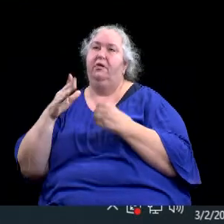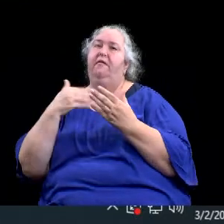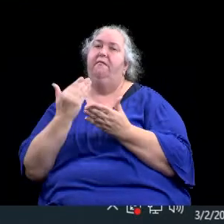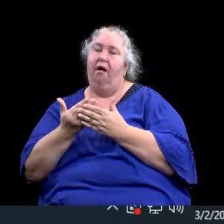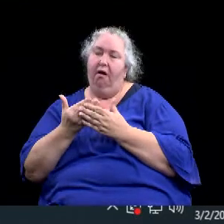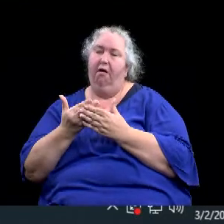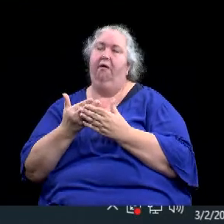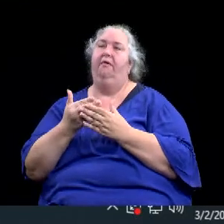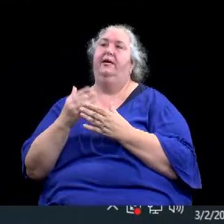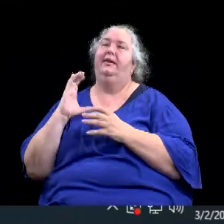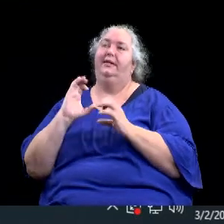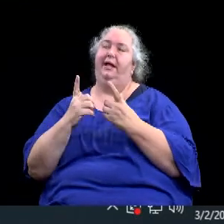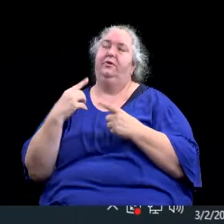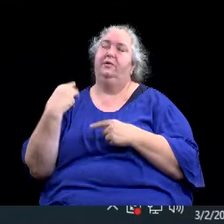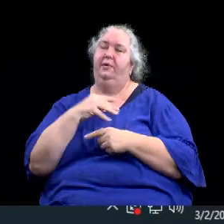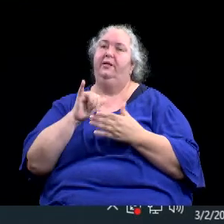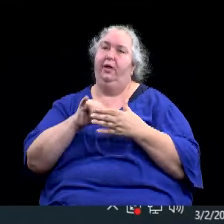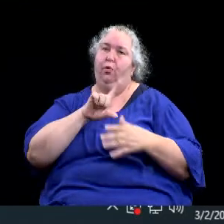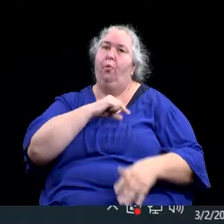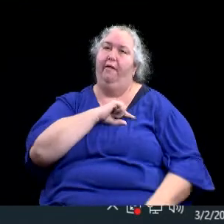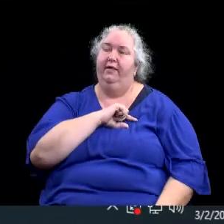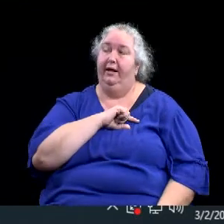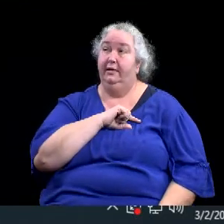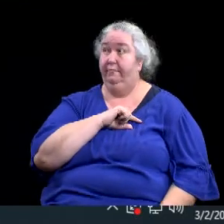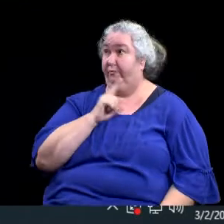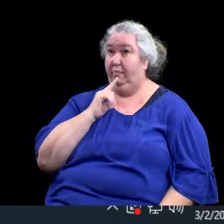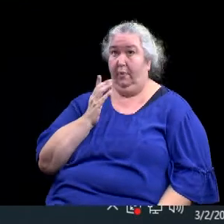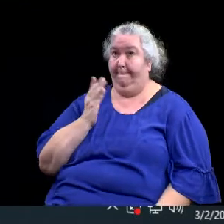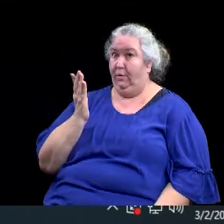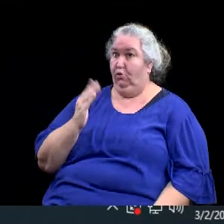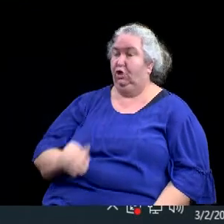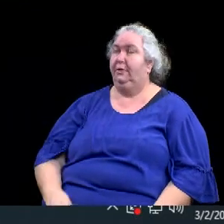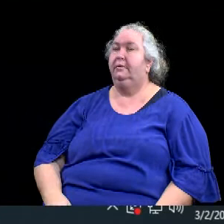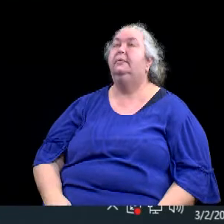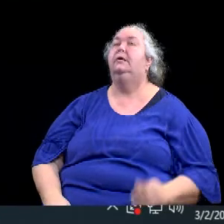Is there a motion? I'll move for approval of this emergency reading.